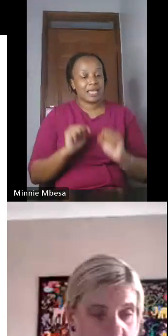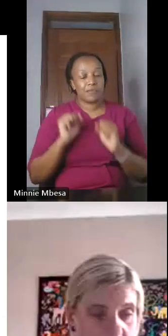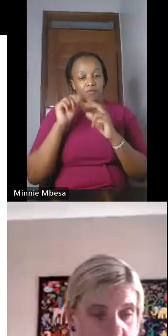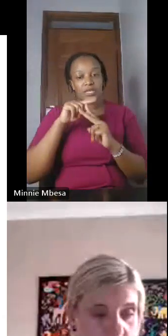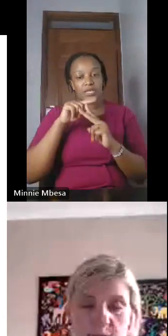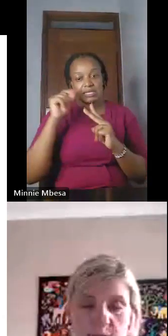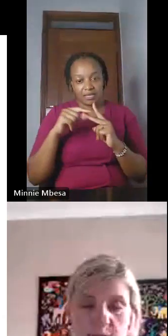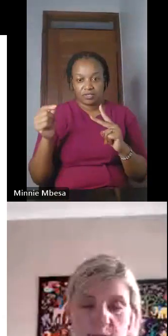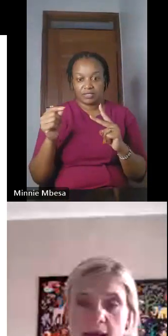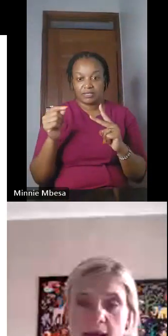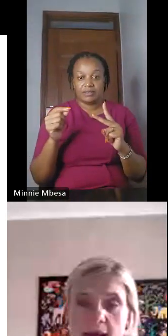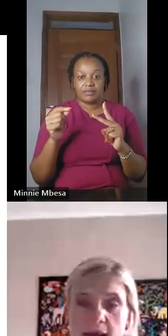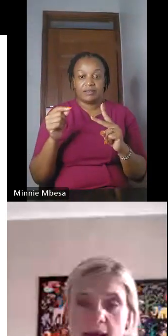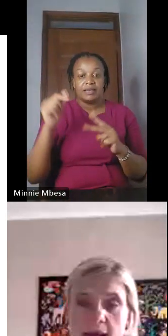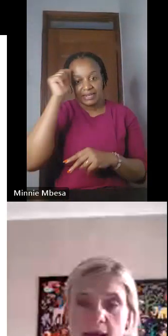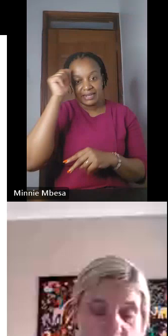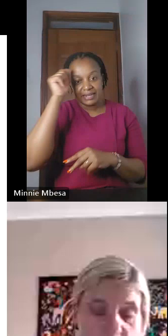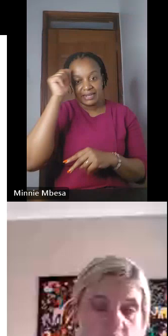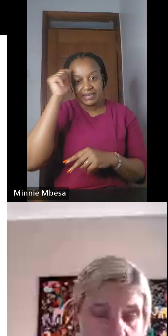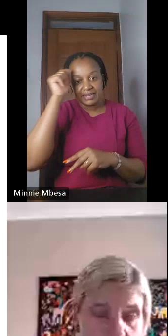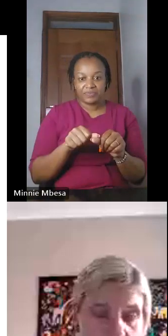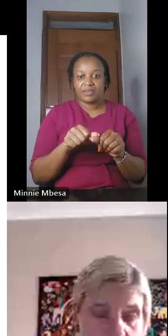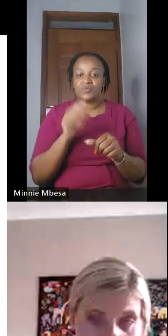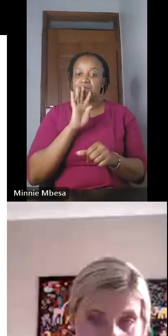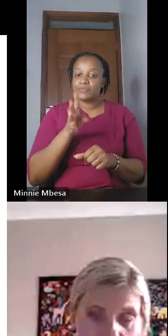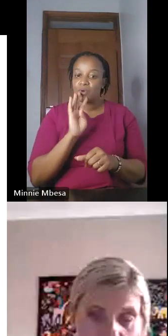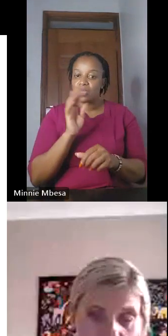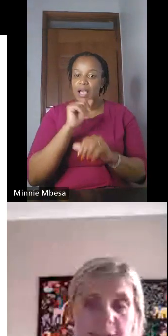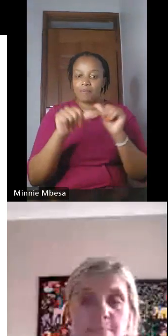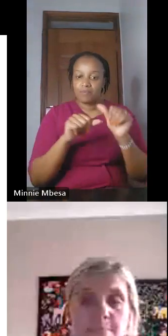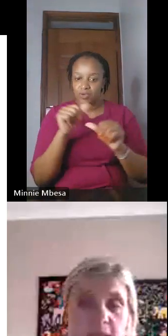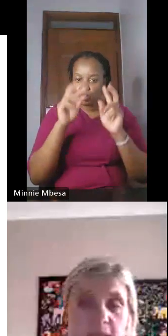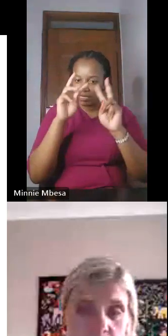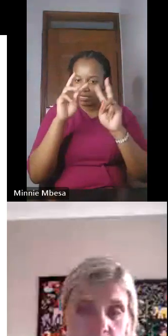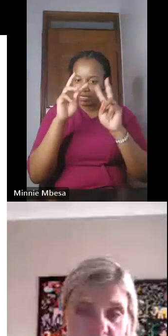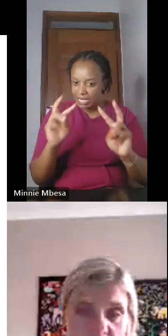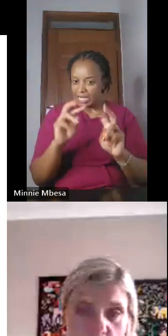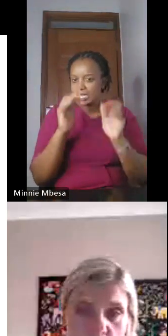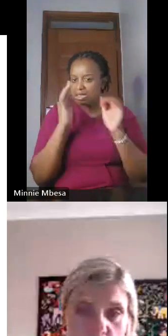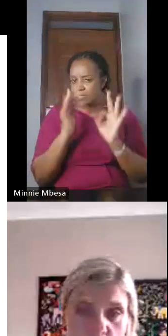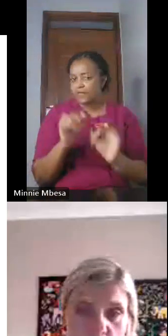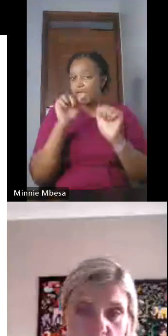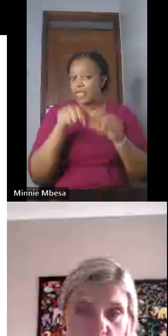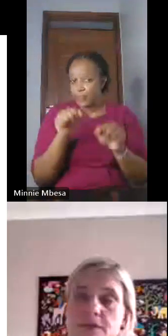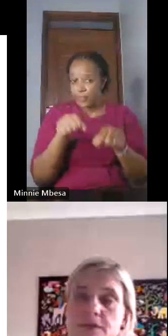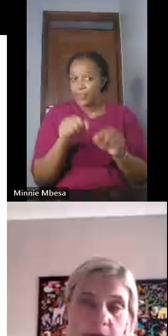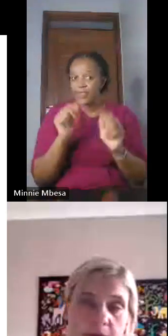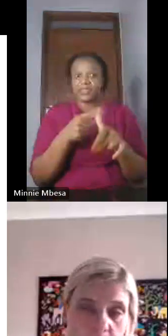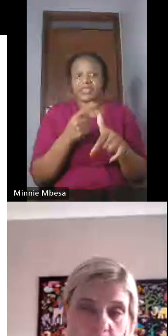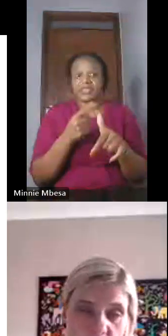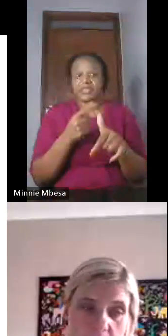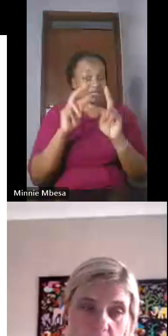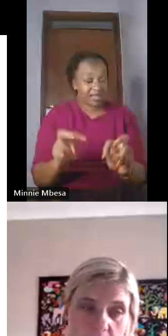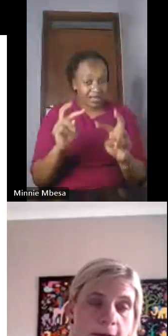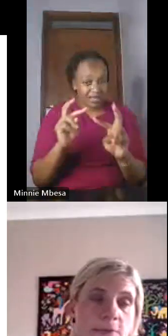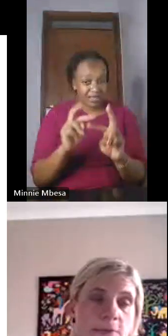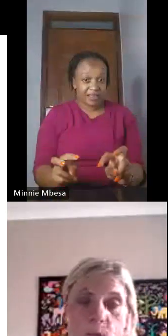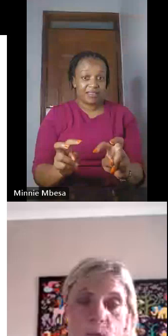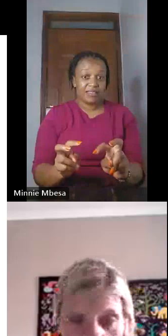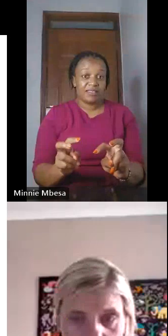you remember in the beginning I spoke about we'll check your eligibility, then we will check your compliance, and then we will